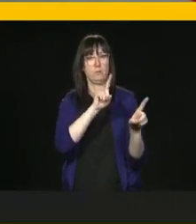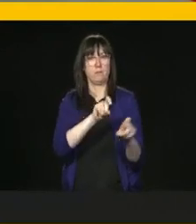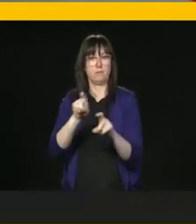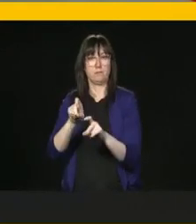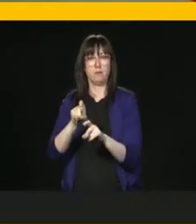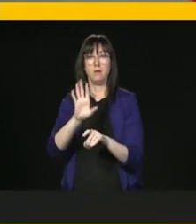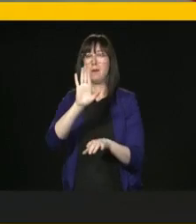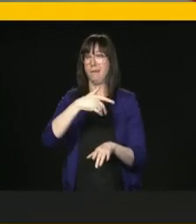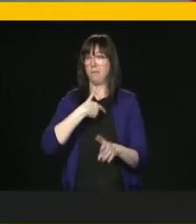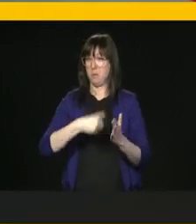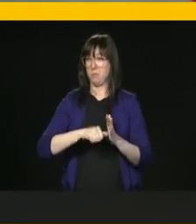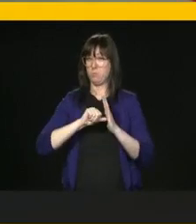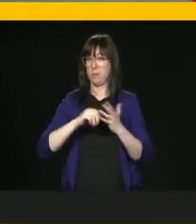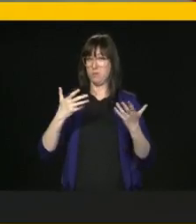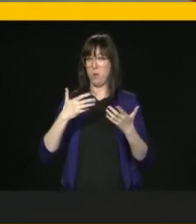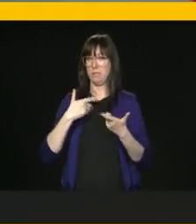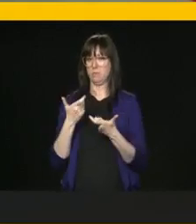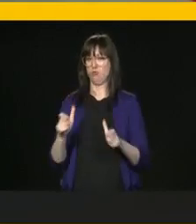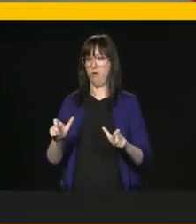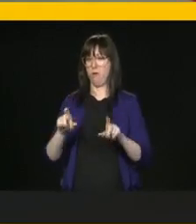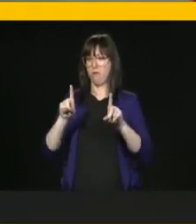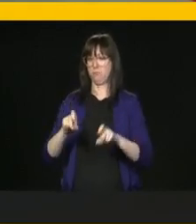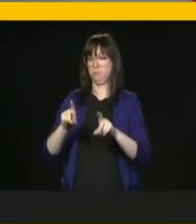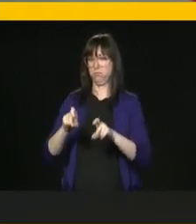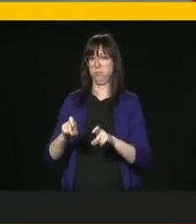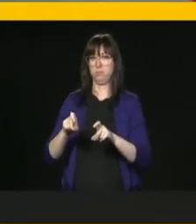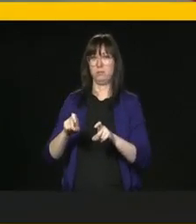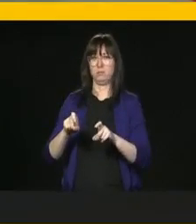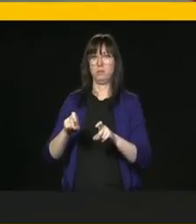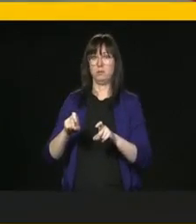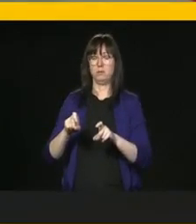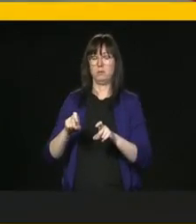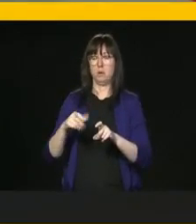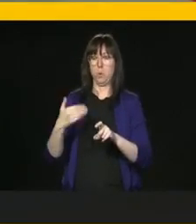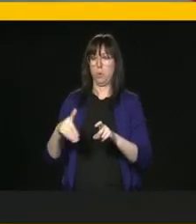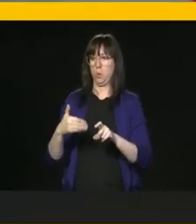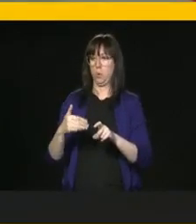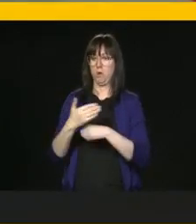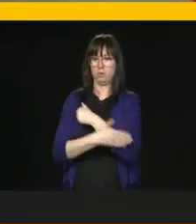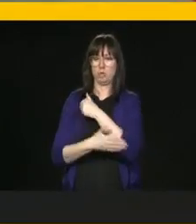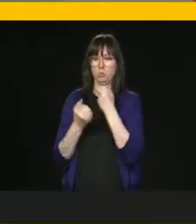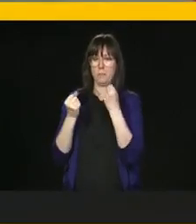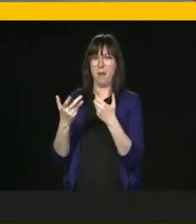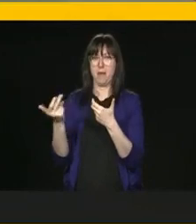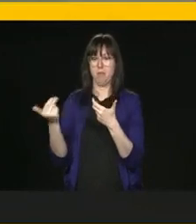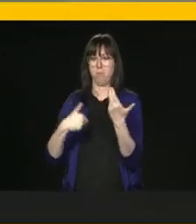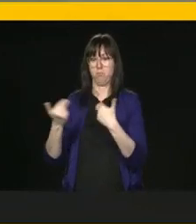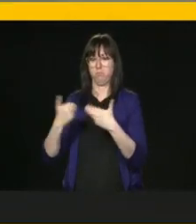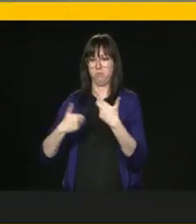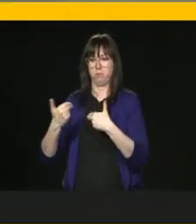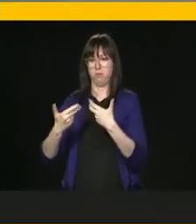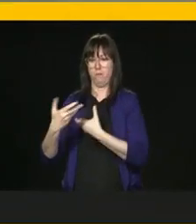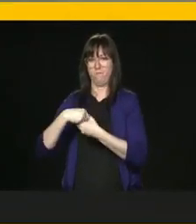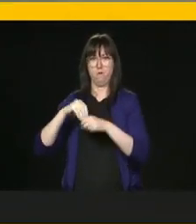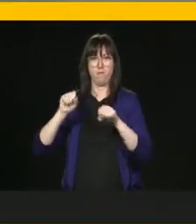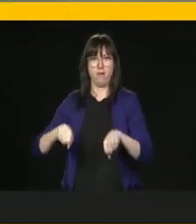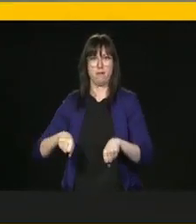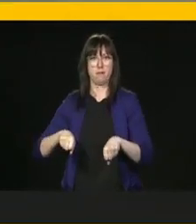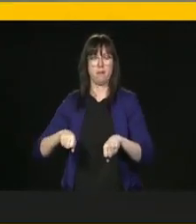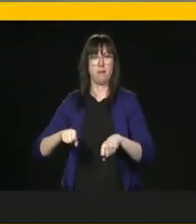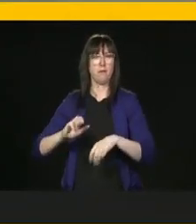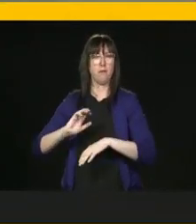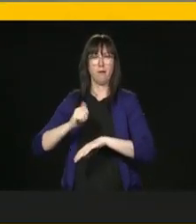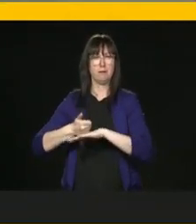you like, globally, where numerous countries can join in, is set up in such a way that it makes it really,